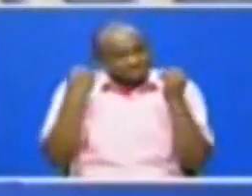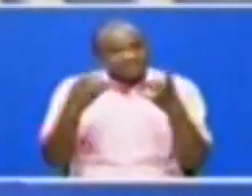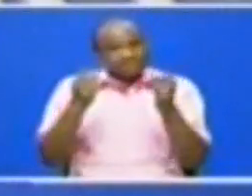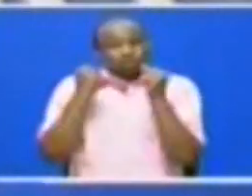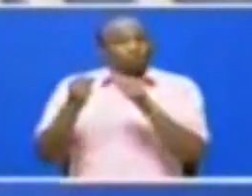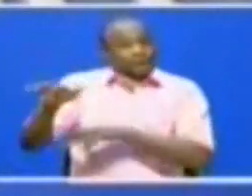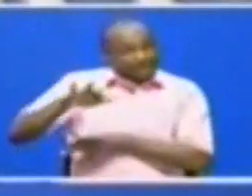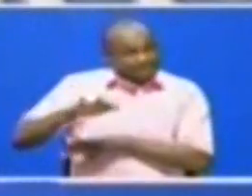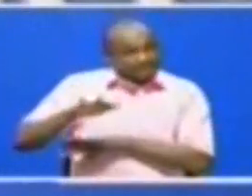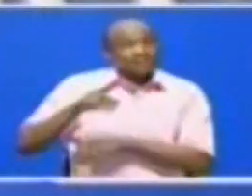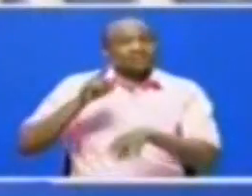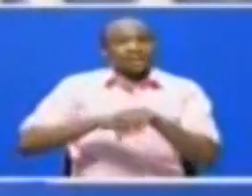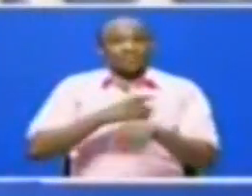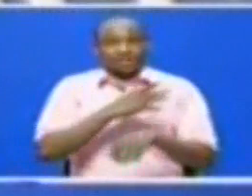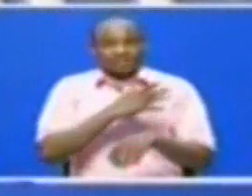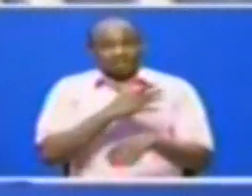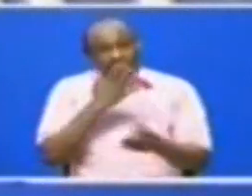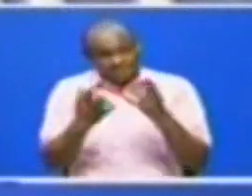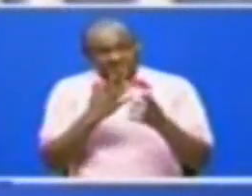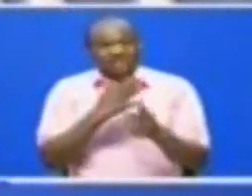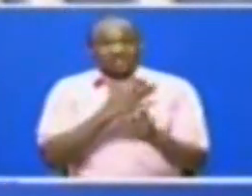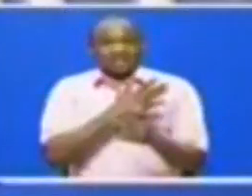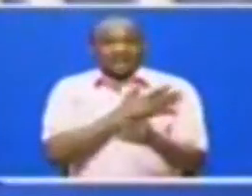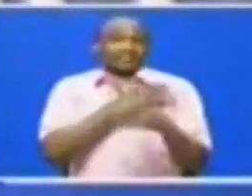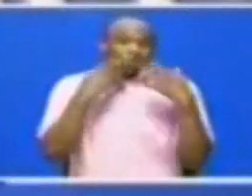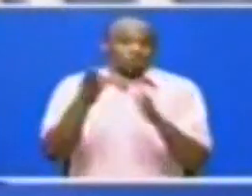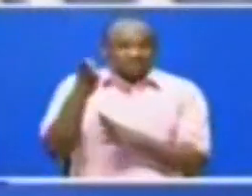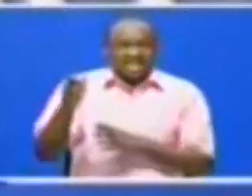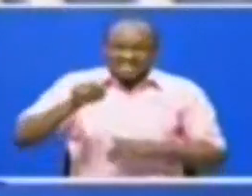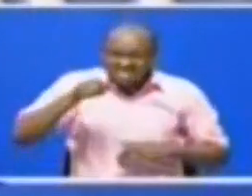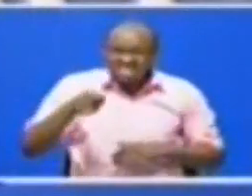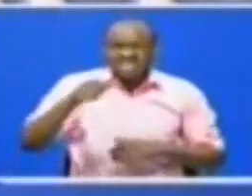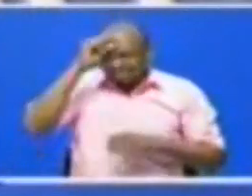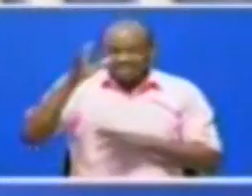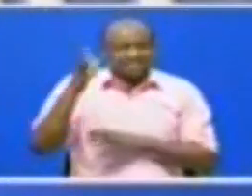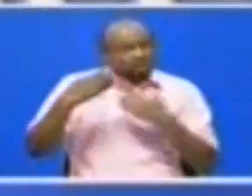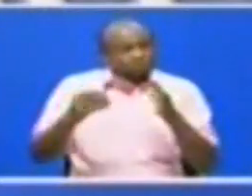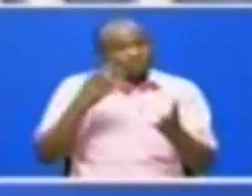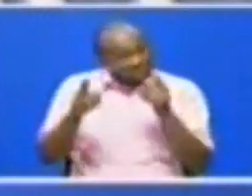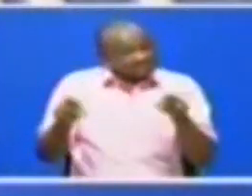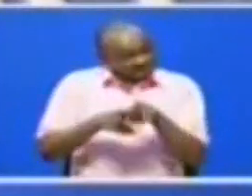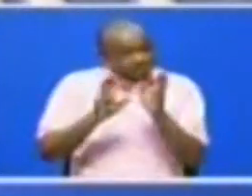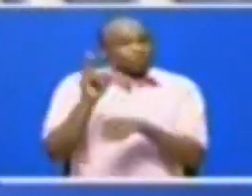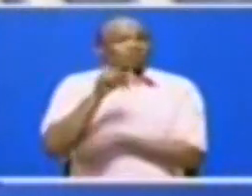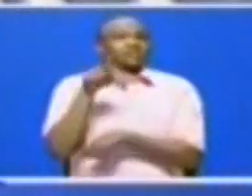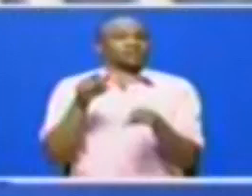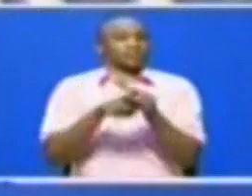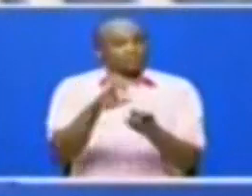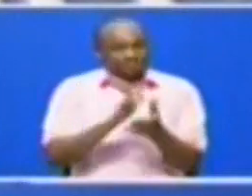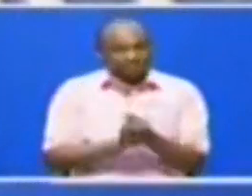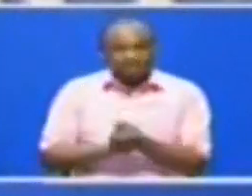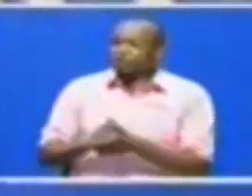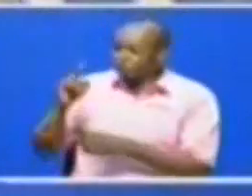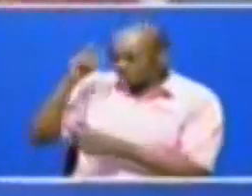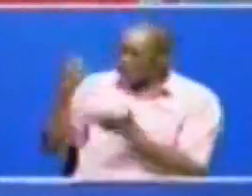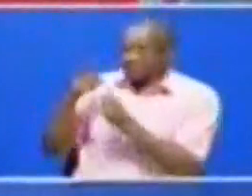strongholds, where NASA appears to have lost key governors, key senators. So basically saying some of these